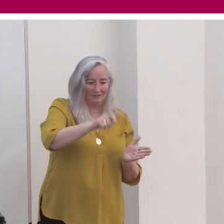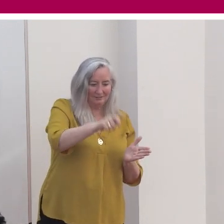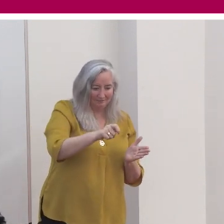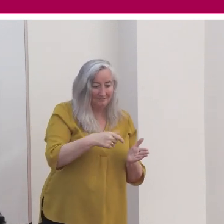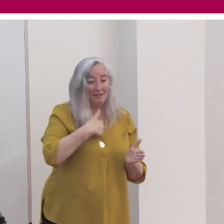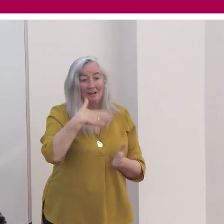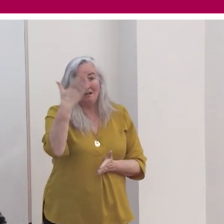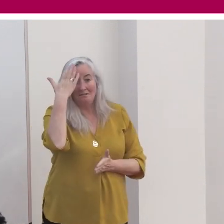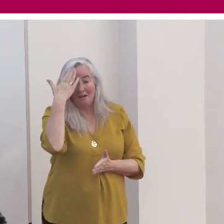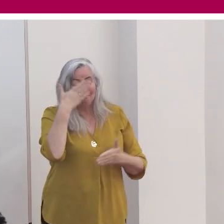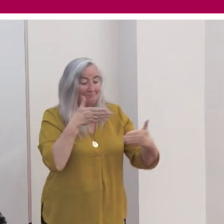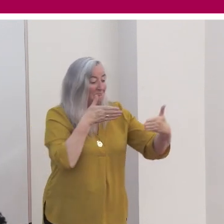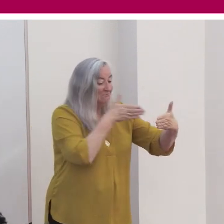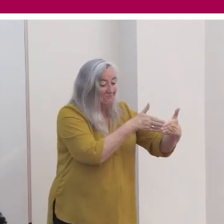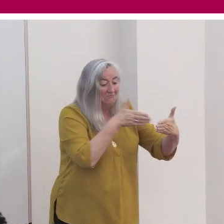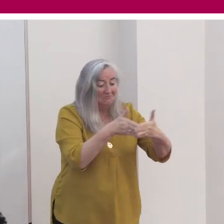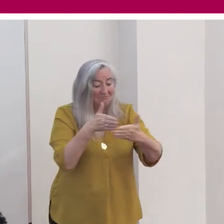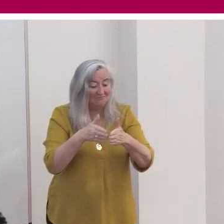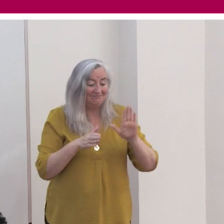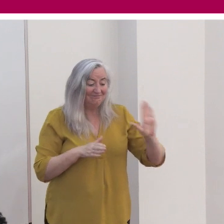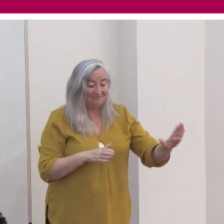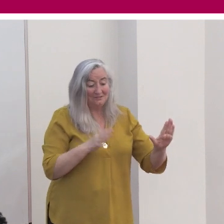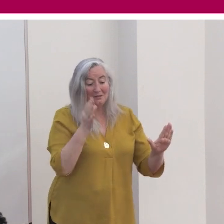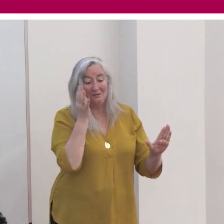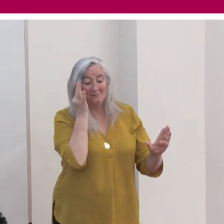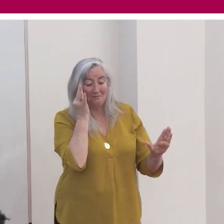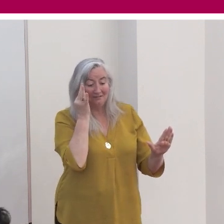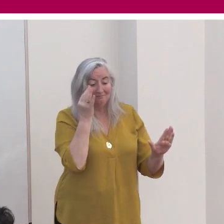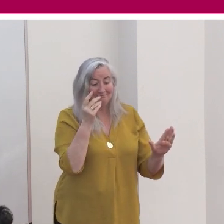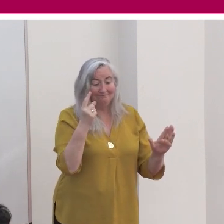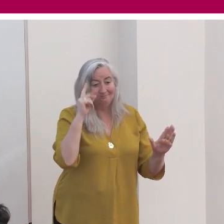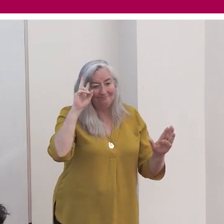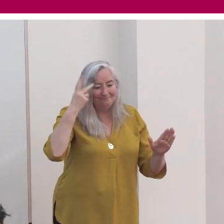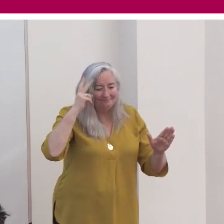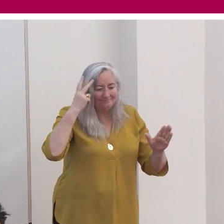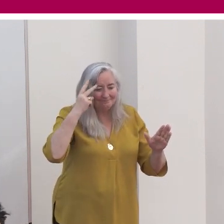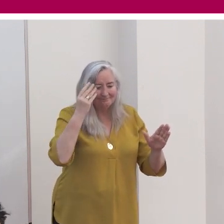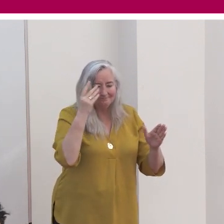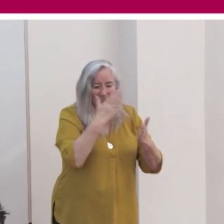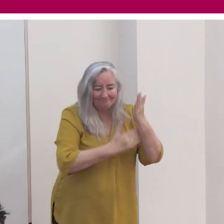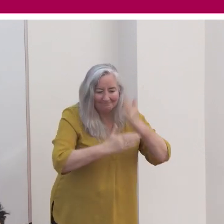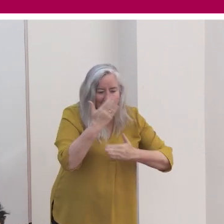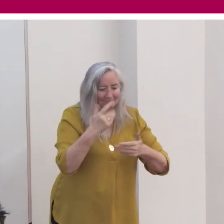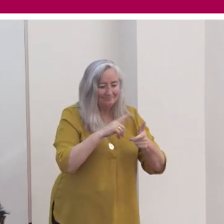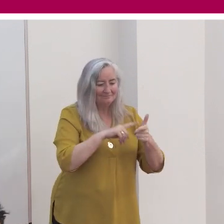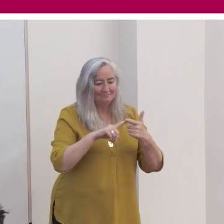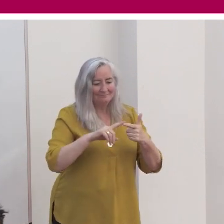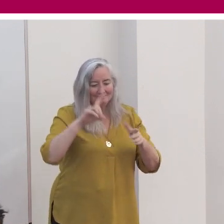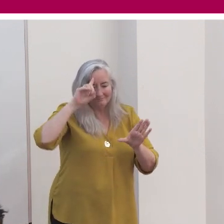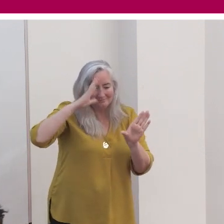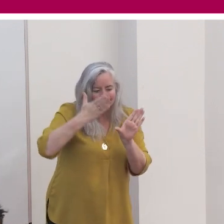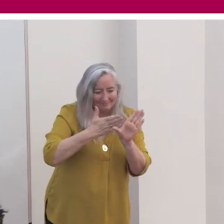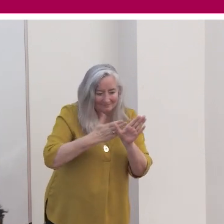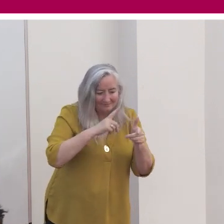connected to, well, they face different barriers. This includes legal barriers, and here all these legal barriers were